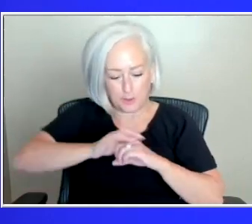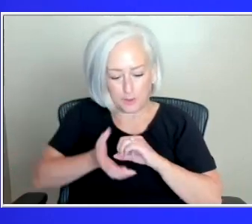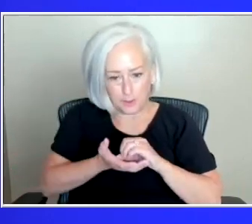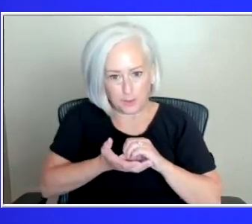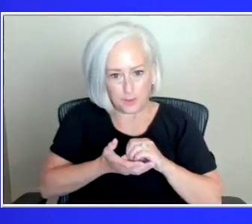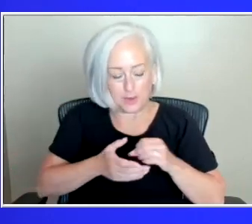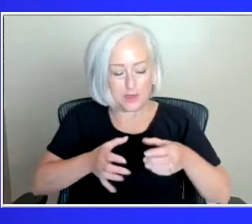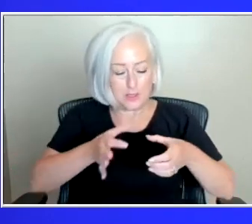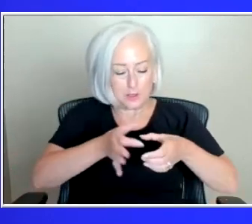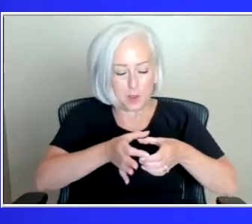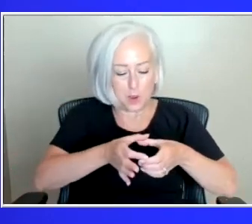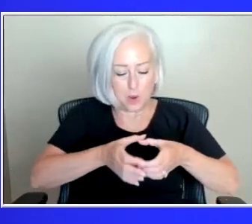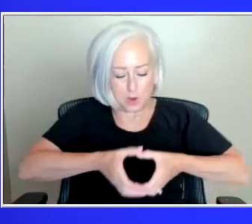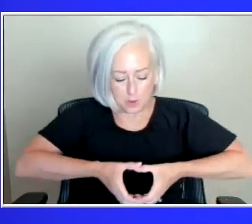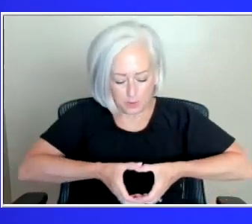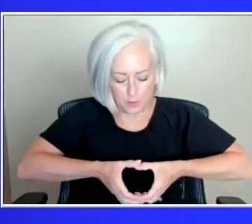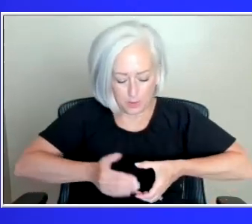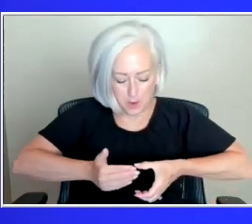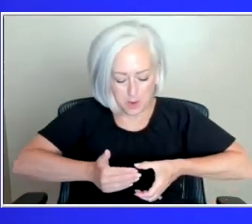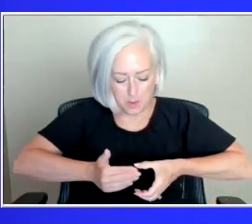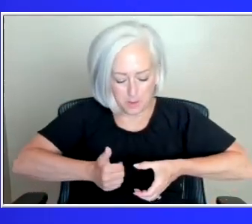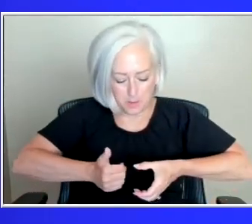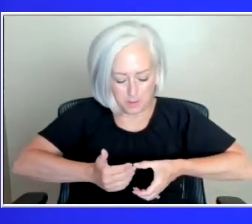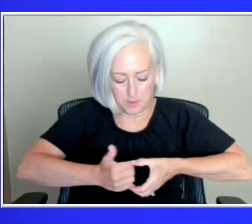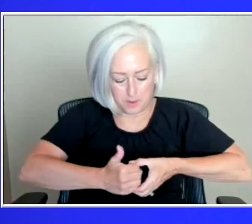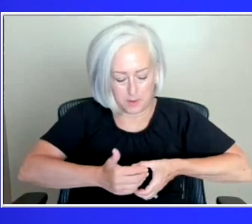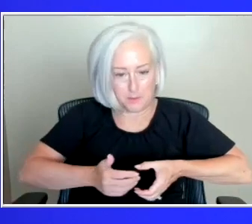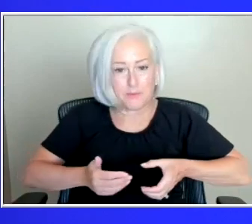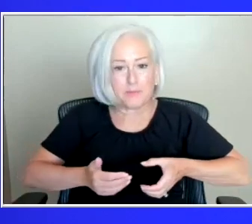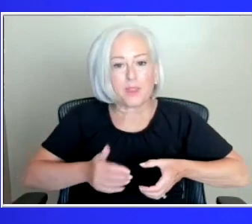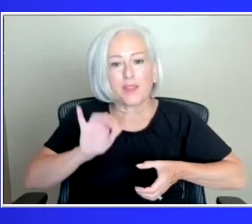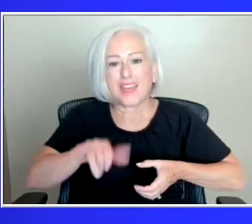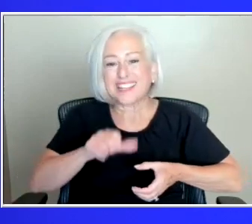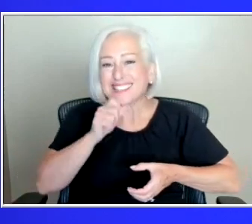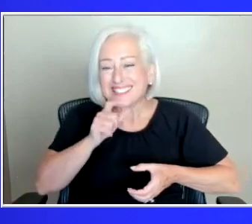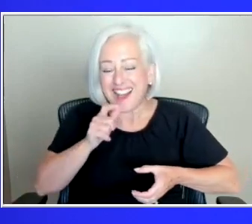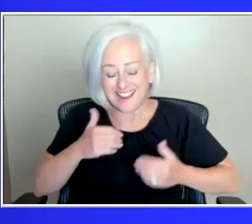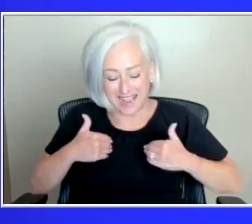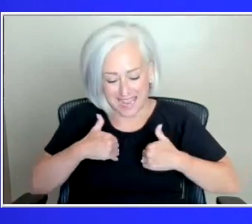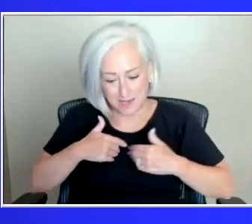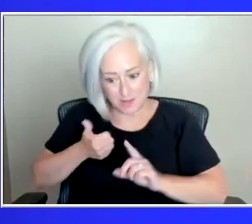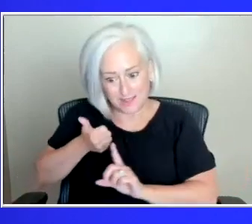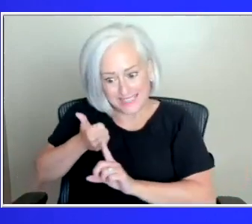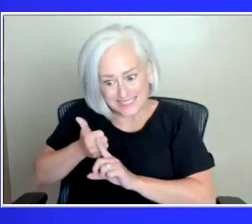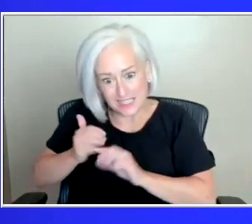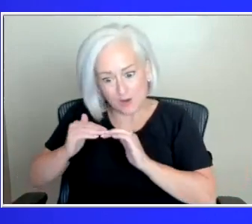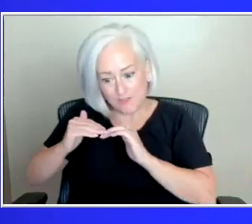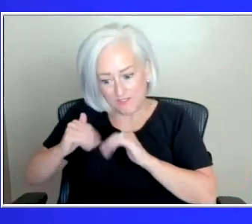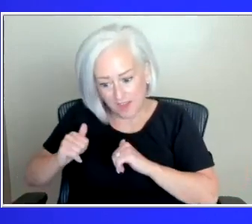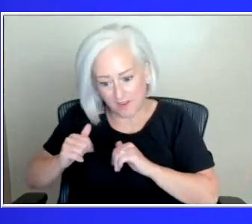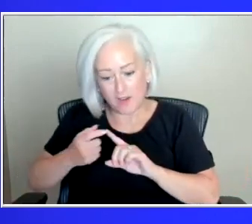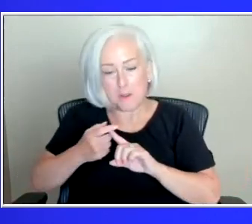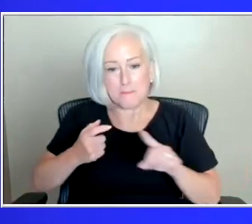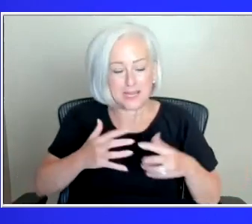truly an animal valve. It is tissue from an animal that is constructed and manufactured to function as a